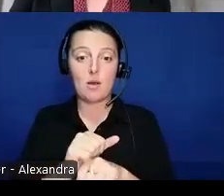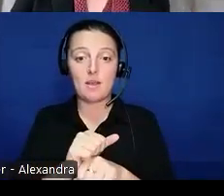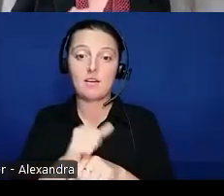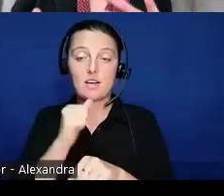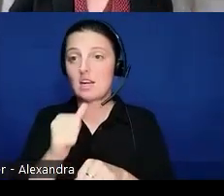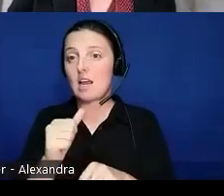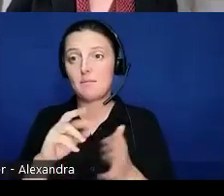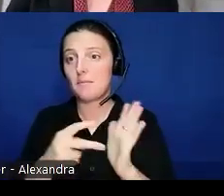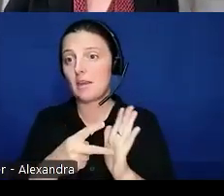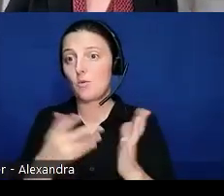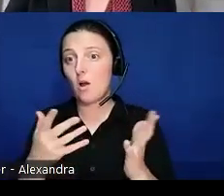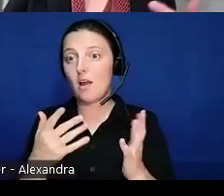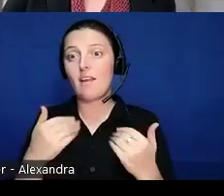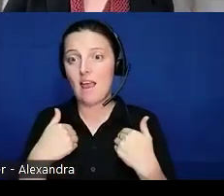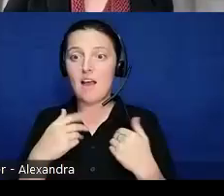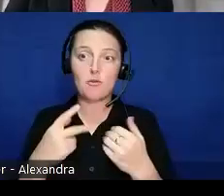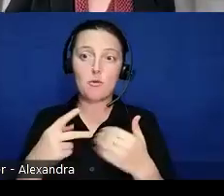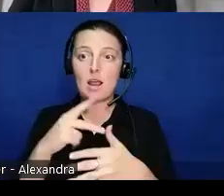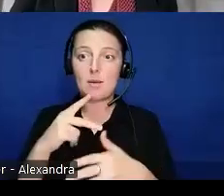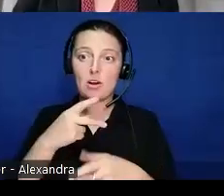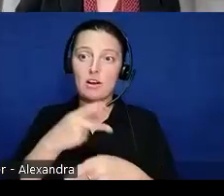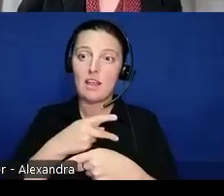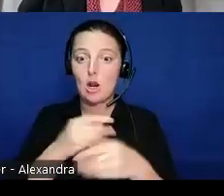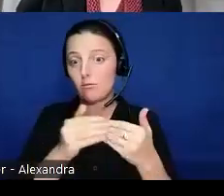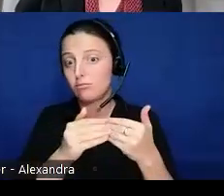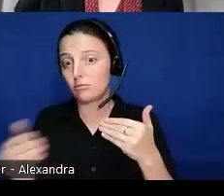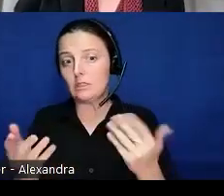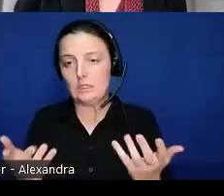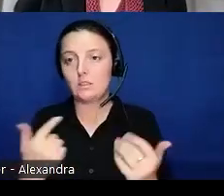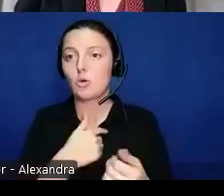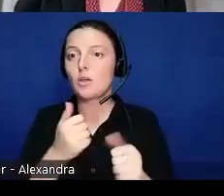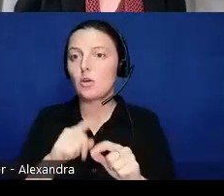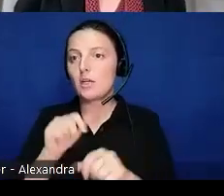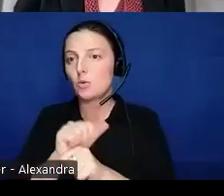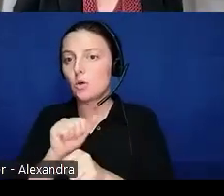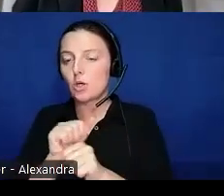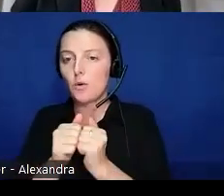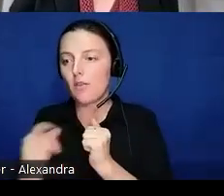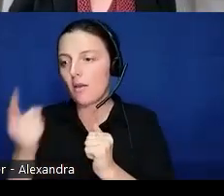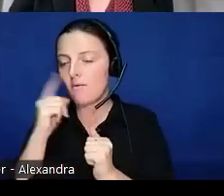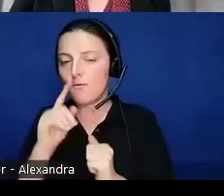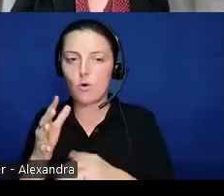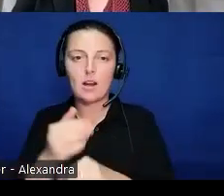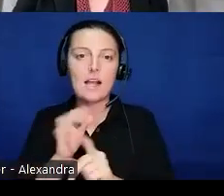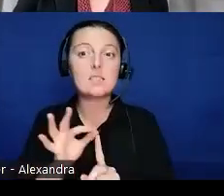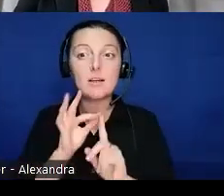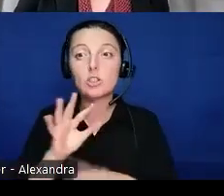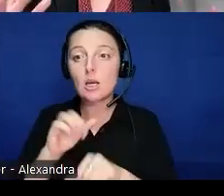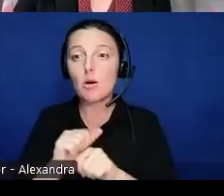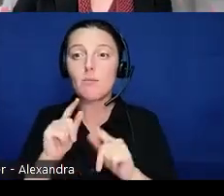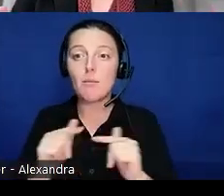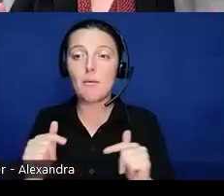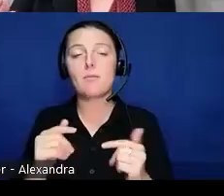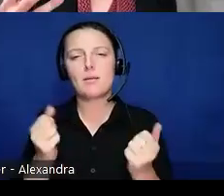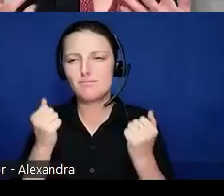so we tried to work with him on getting his subspecialty appointments and all of that. But so many cases like that